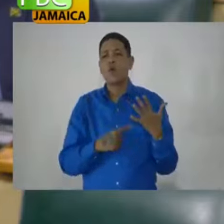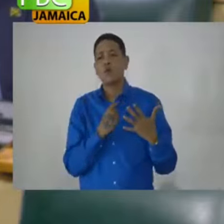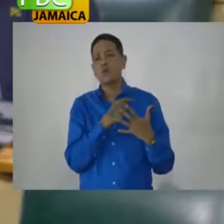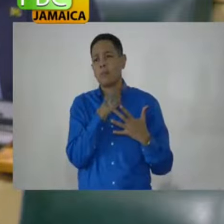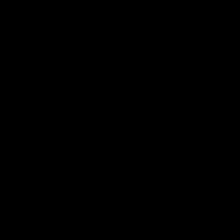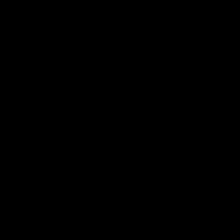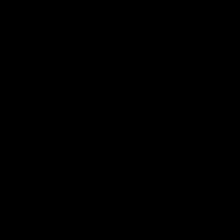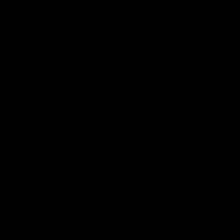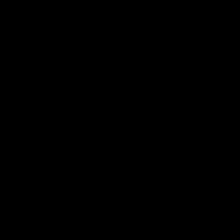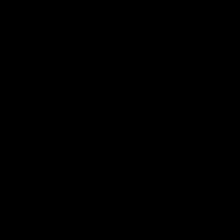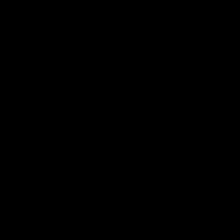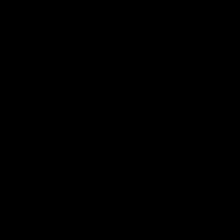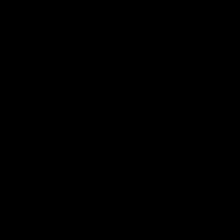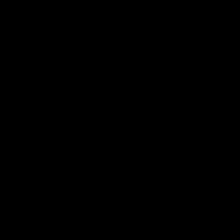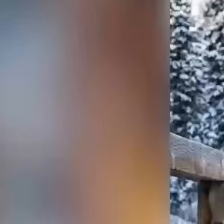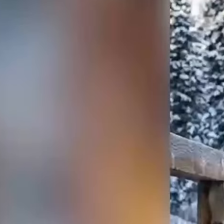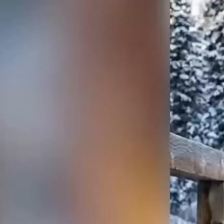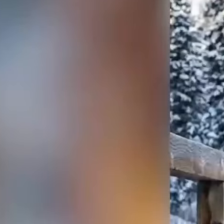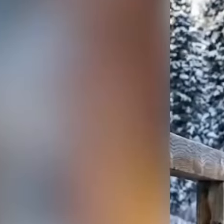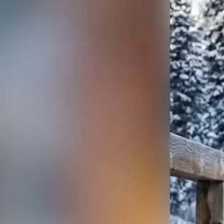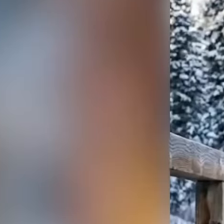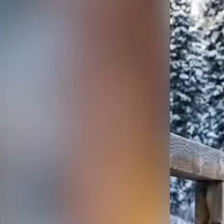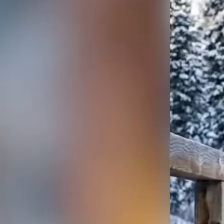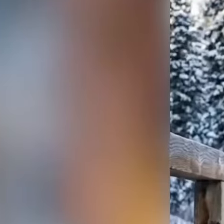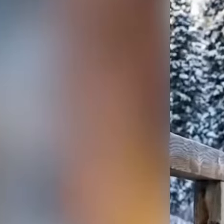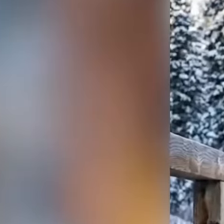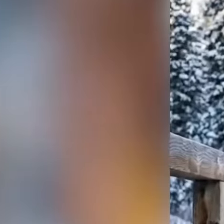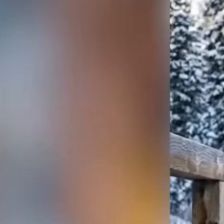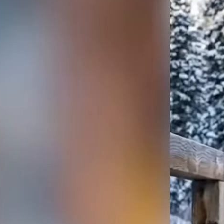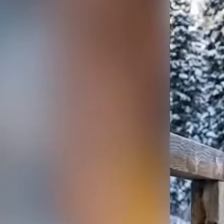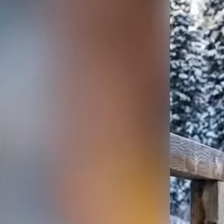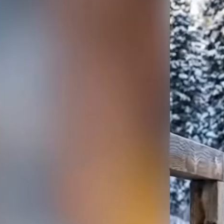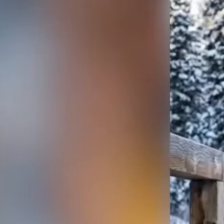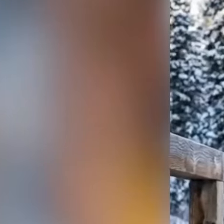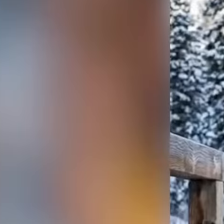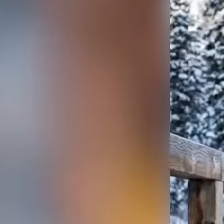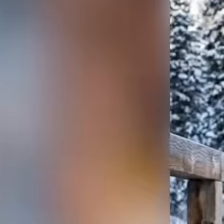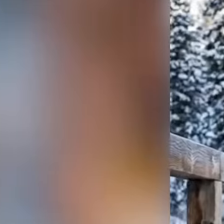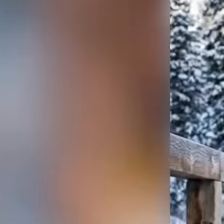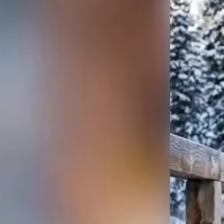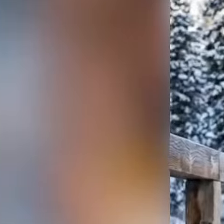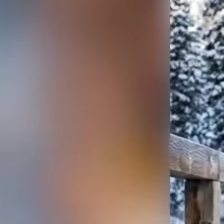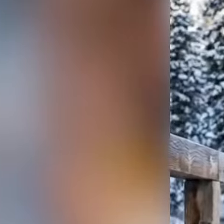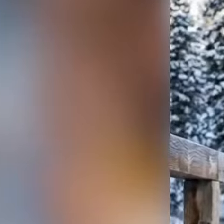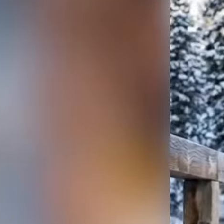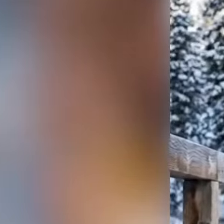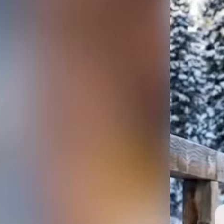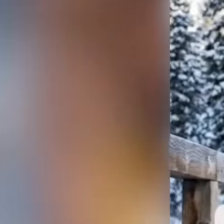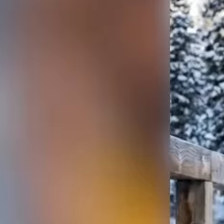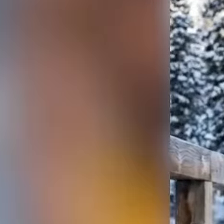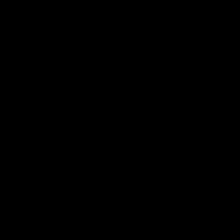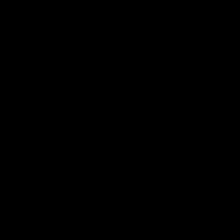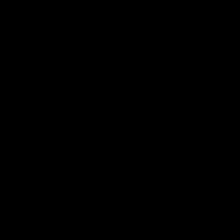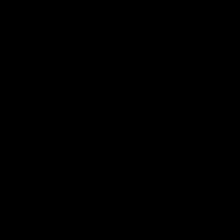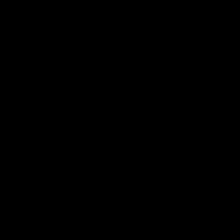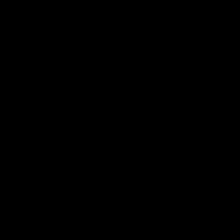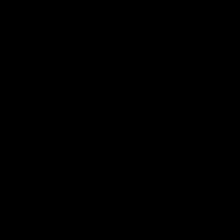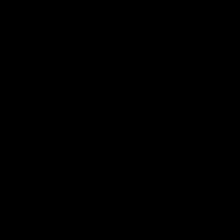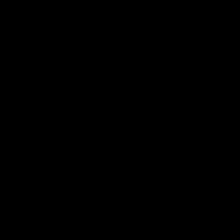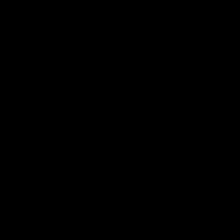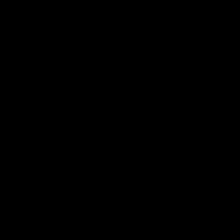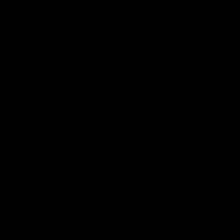more important, men over 60 should not be running, lifting, or crunching. There's a